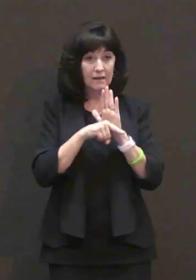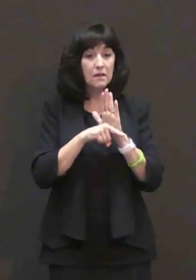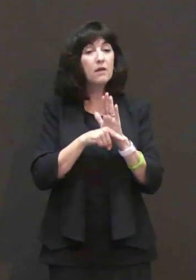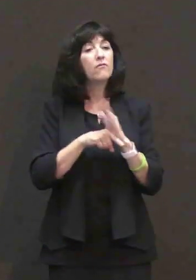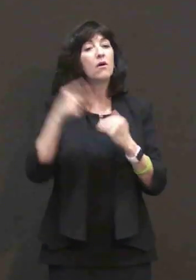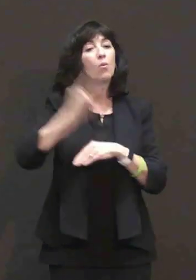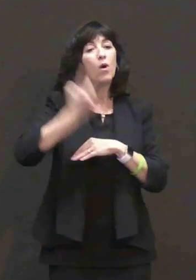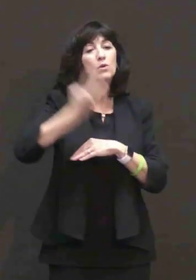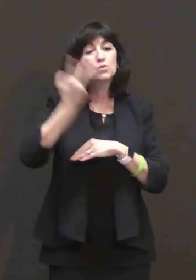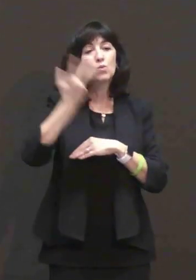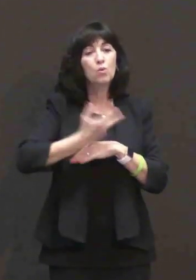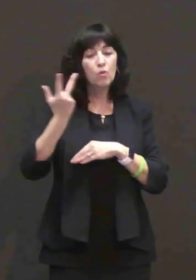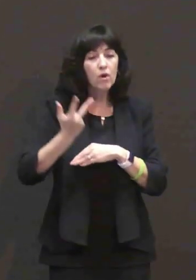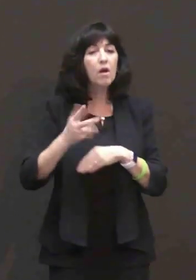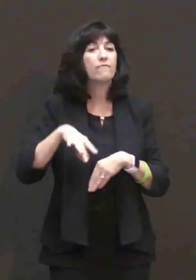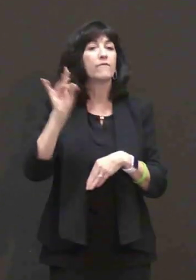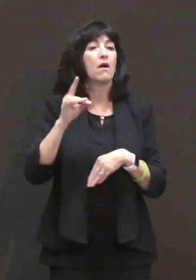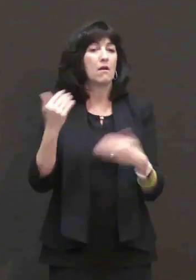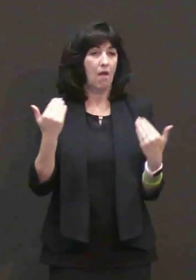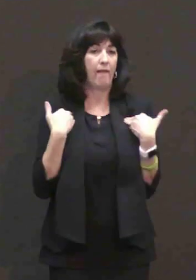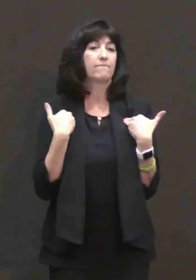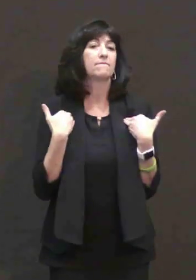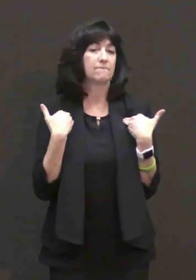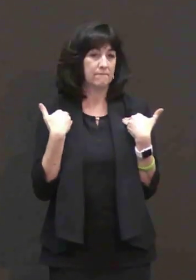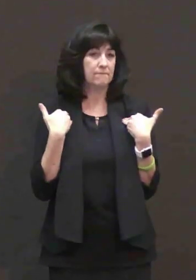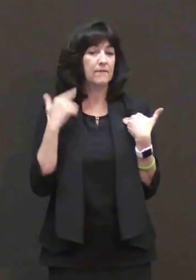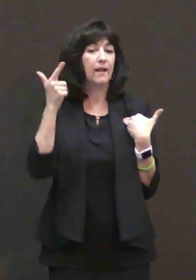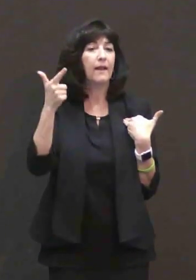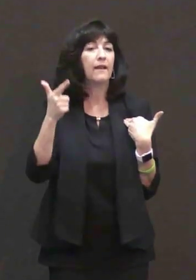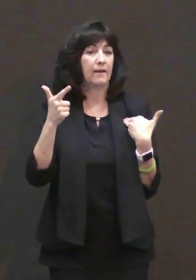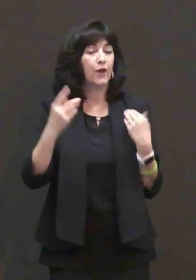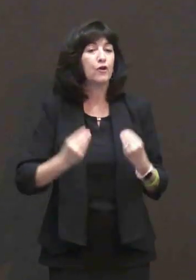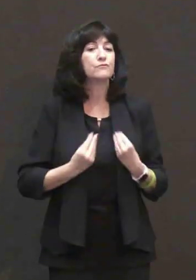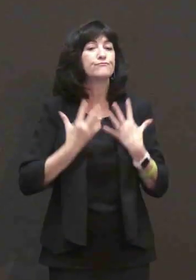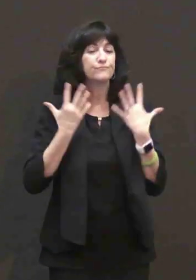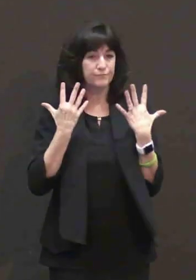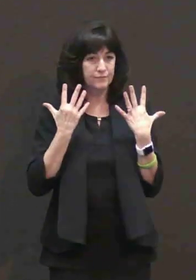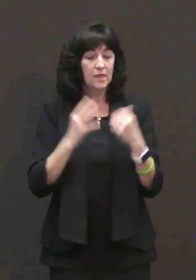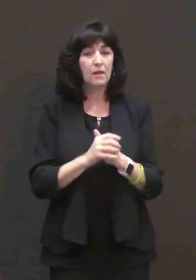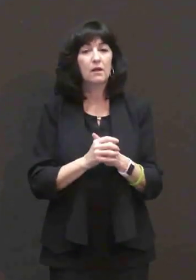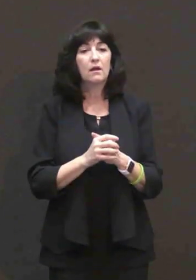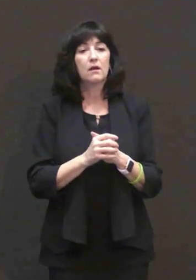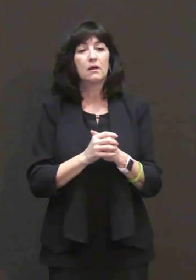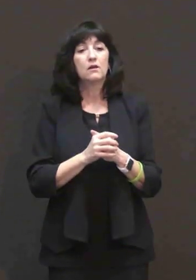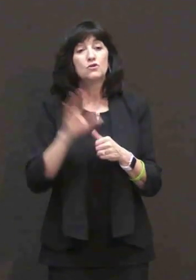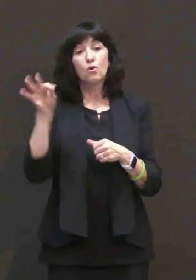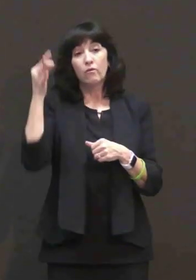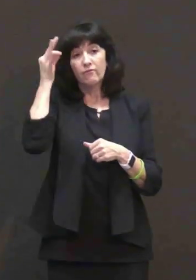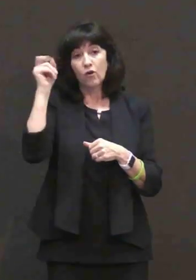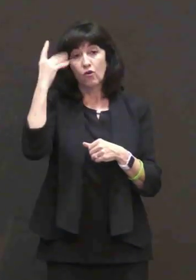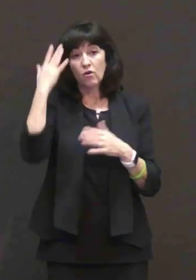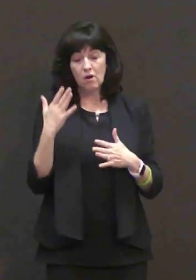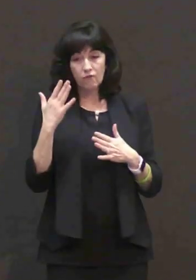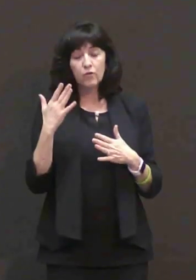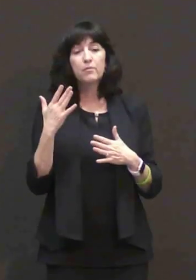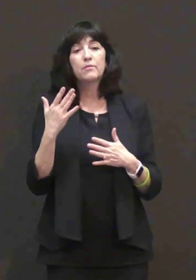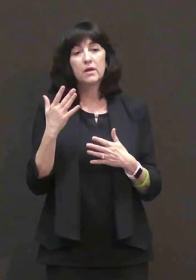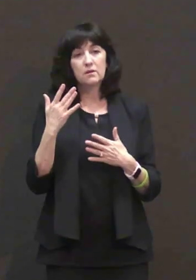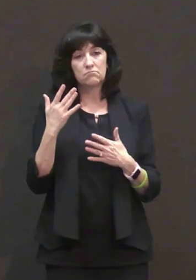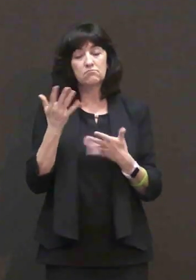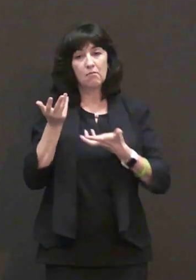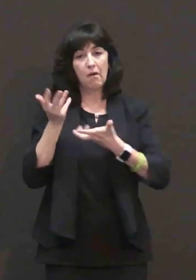We are expecting FDA approval for this test within the next few days. The federal government has given the states the